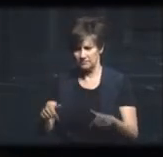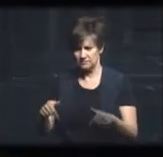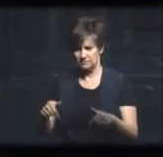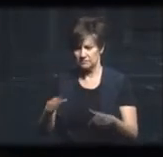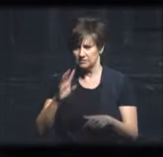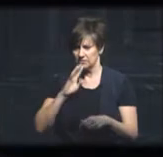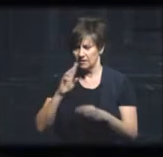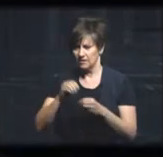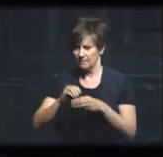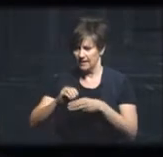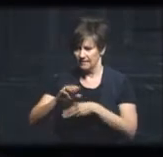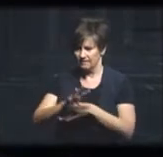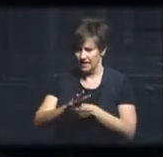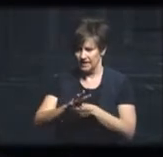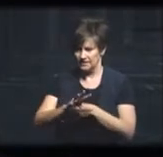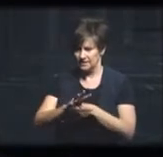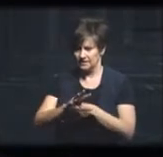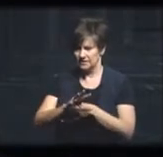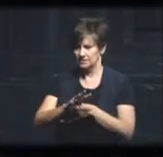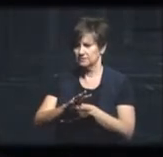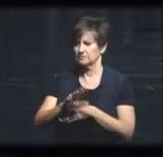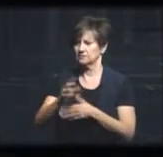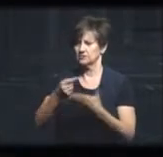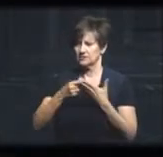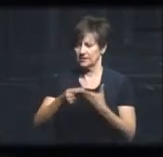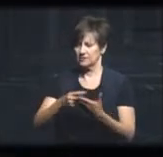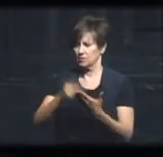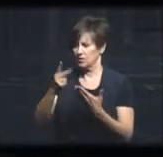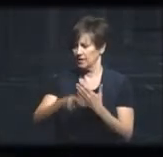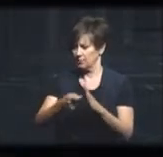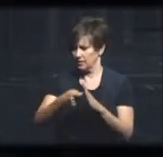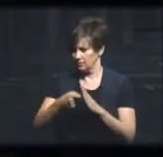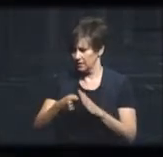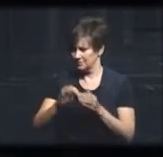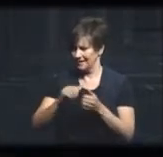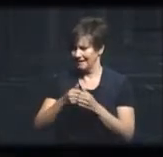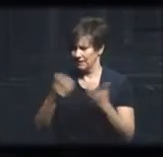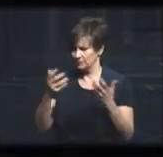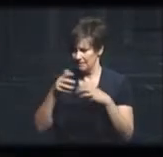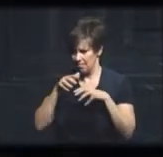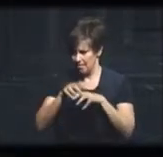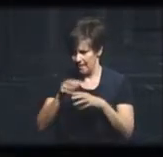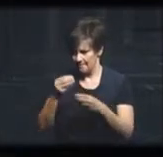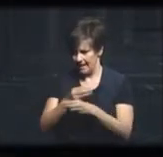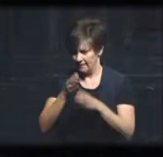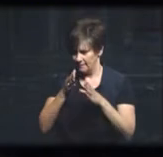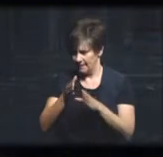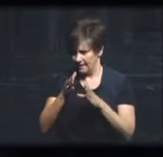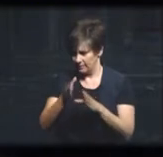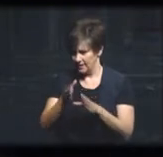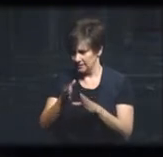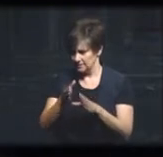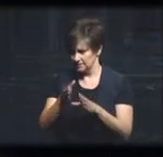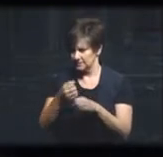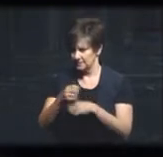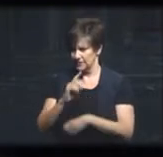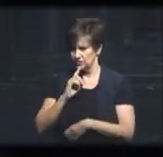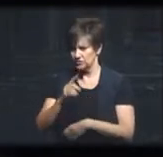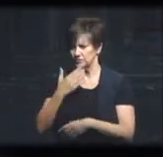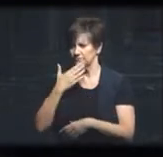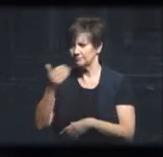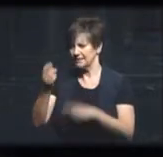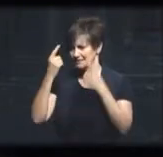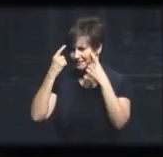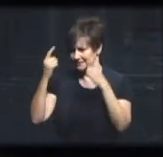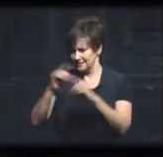about advising, to talk about program requirements, and how do we align math pathways to ensure the best success for all of